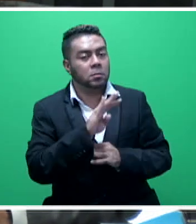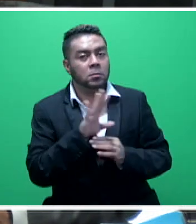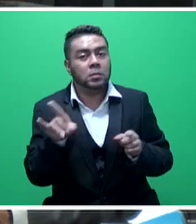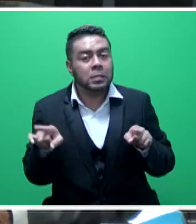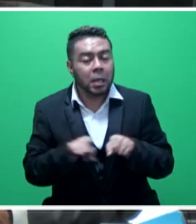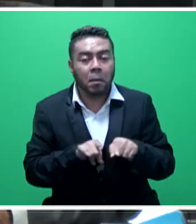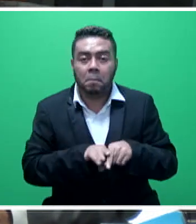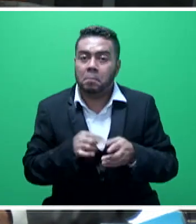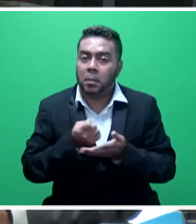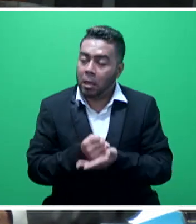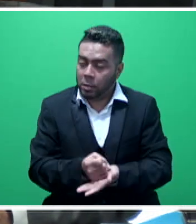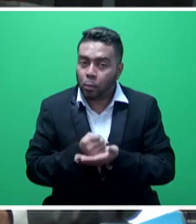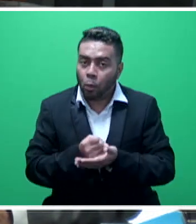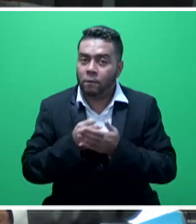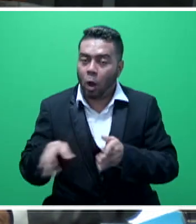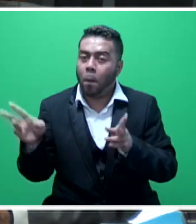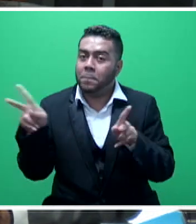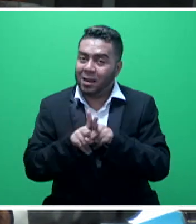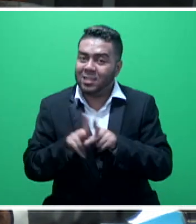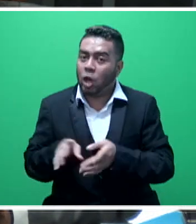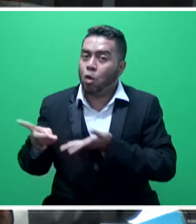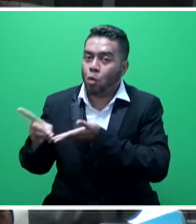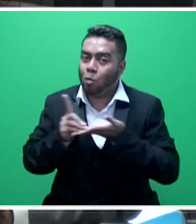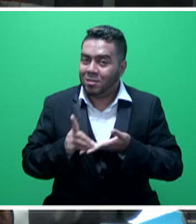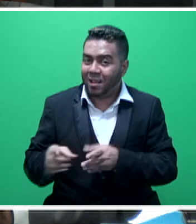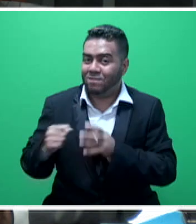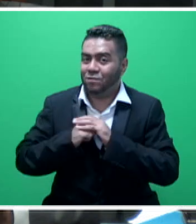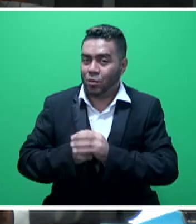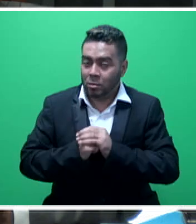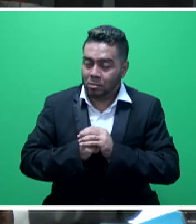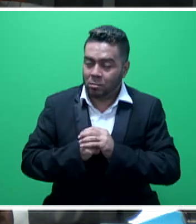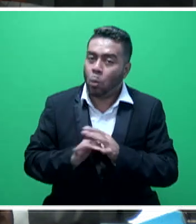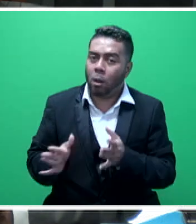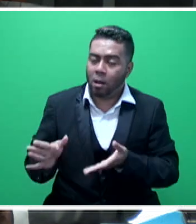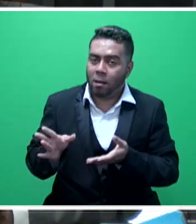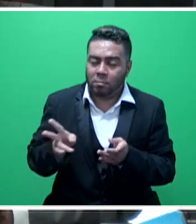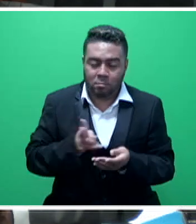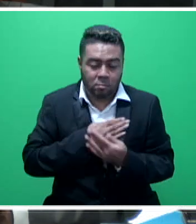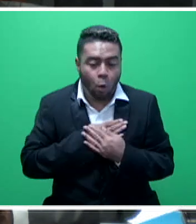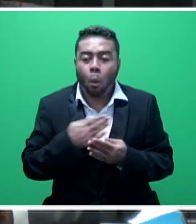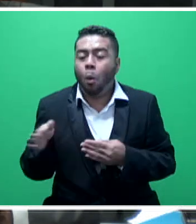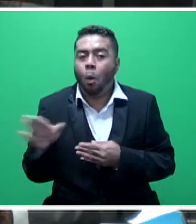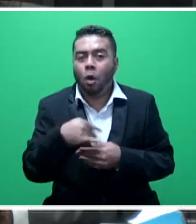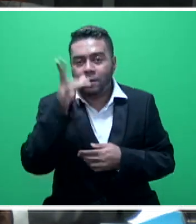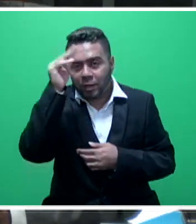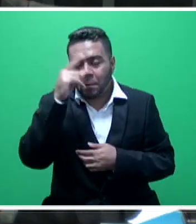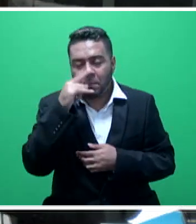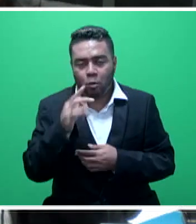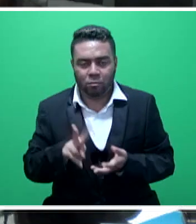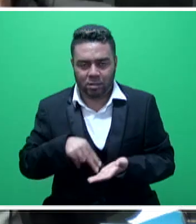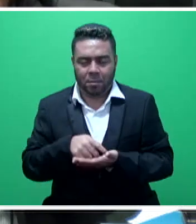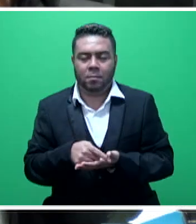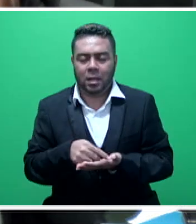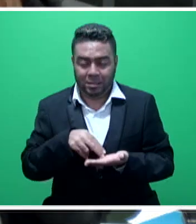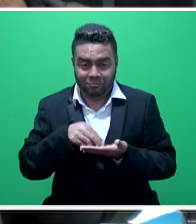and the support of our partners, donors, and friends. And the commitment, love, and patriotism of all Fijians who stepped up and